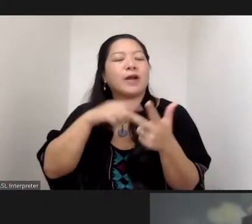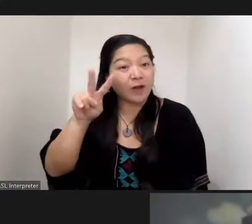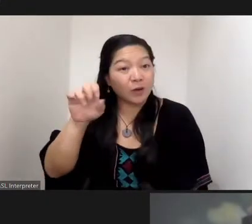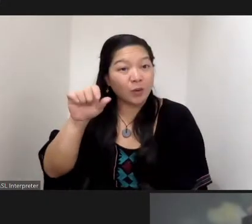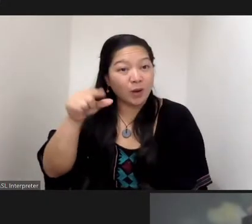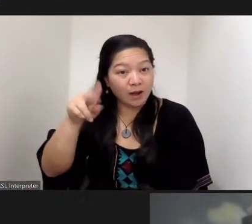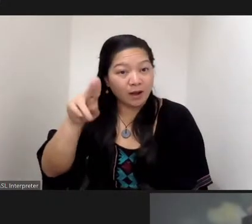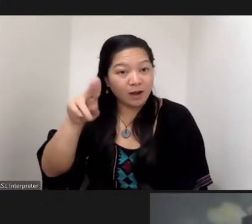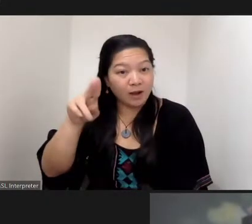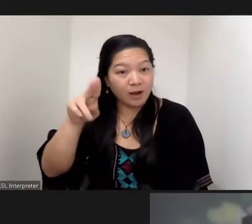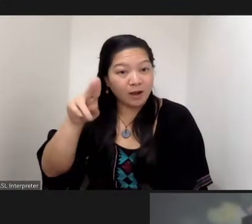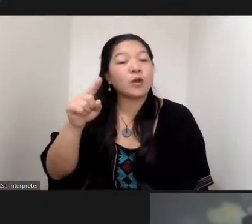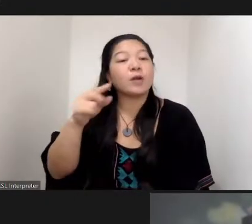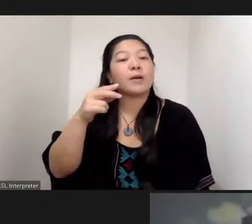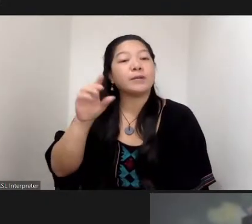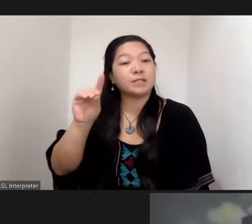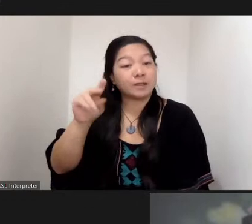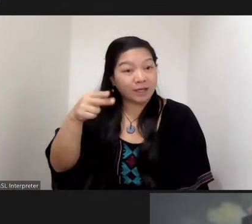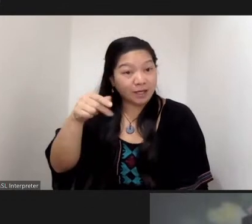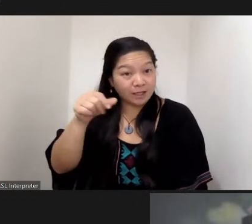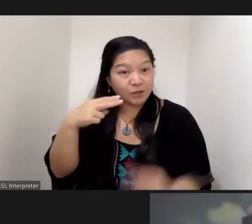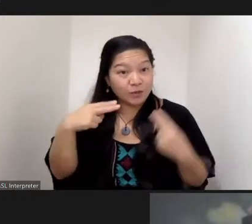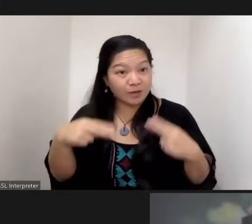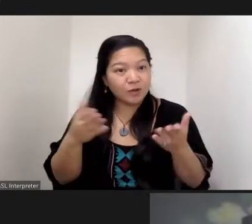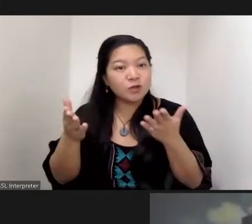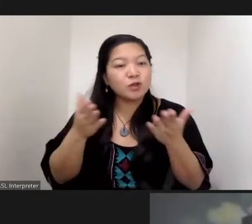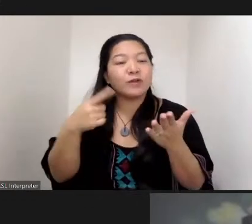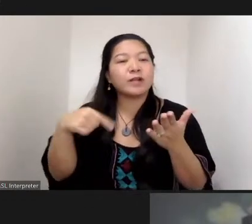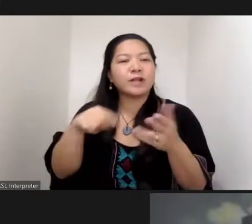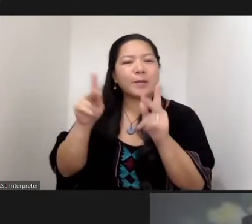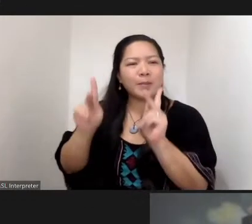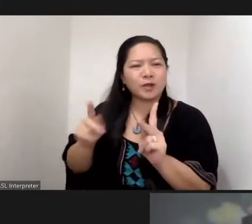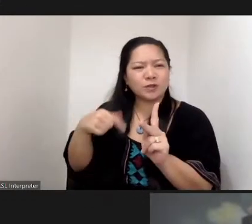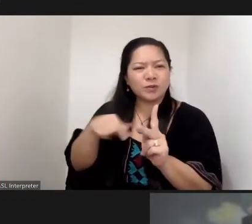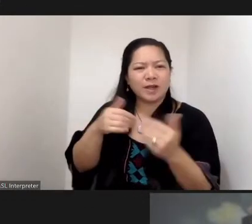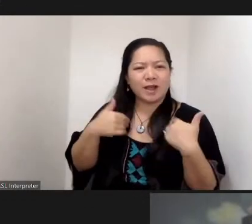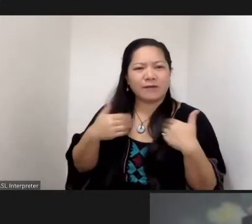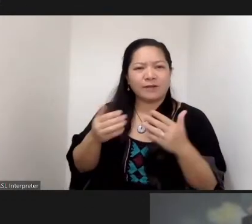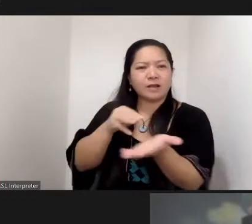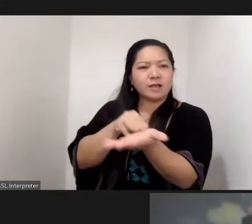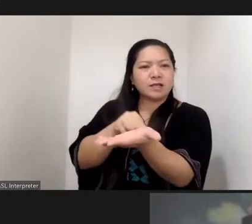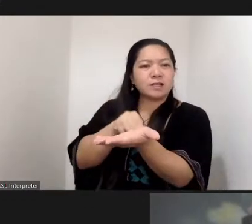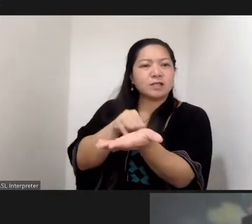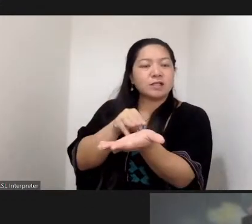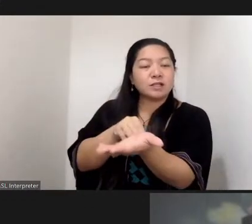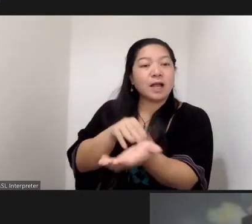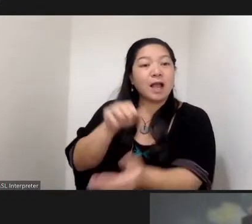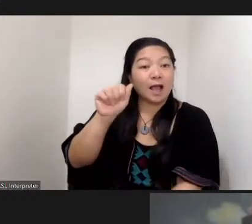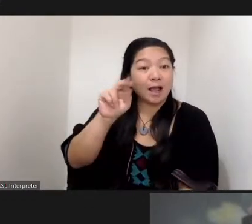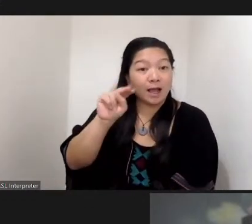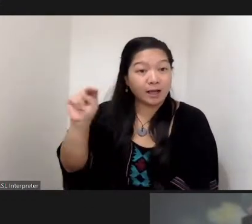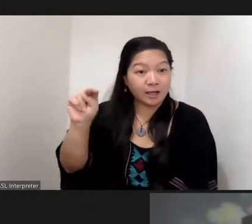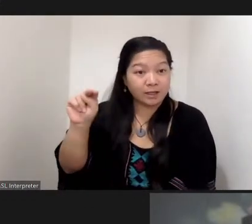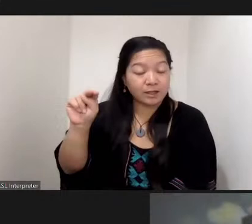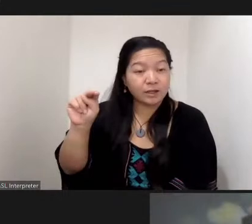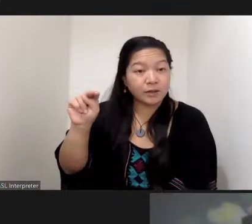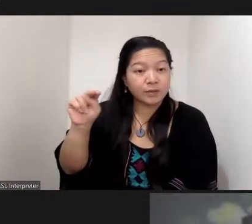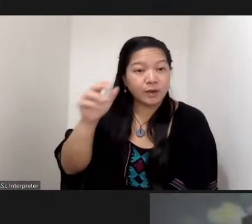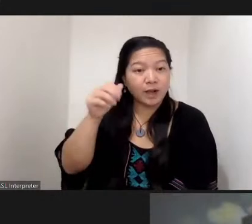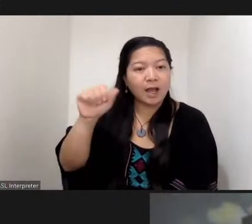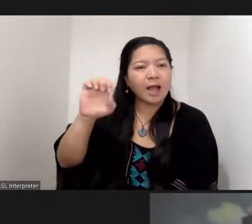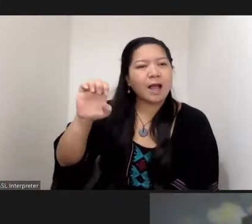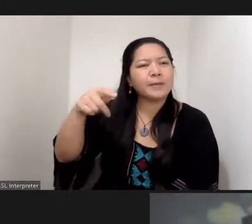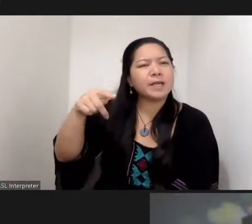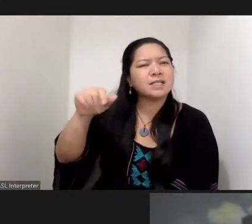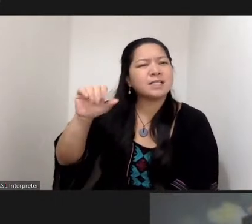Social Services. In person, we have with us Dr. Ann Pabutsky, Territorial Epidemiologist. We